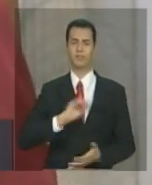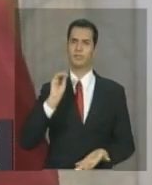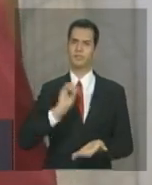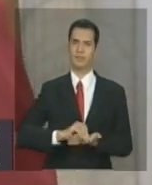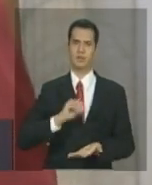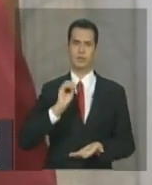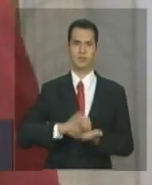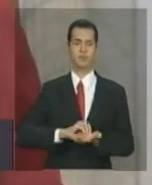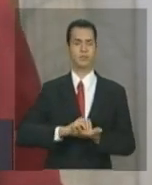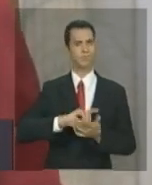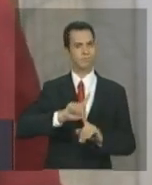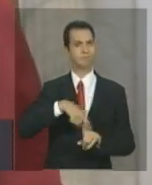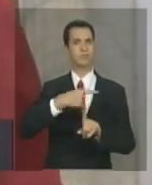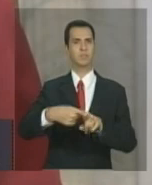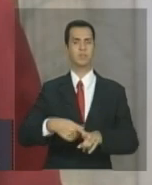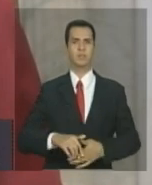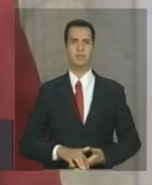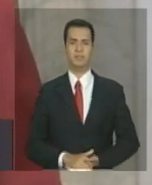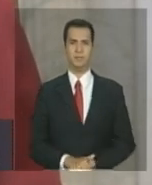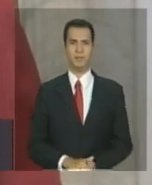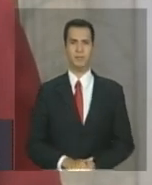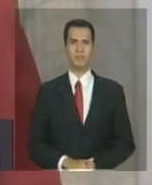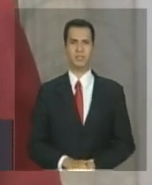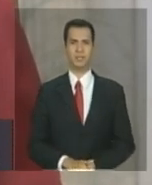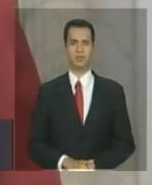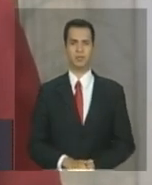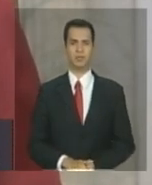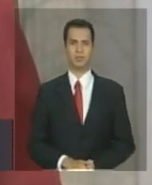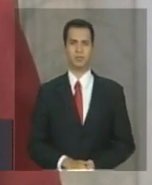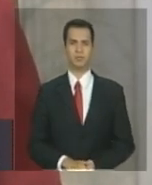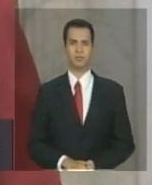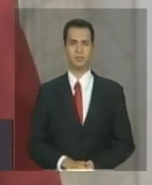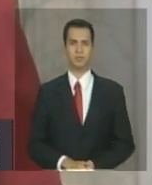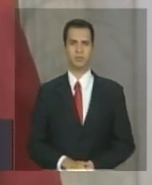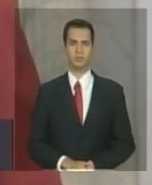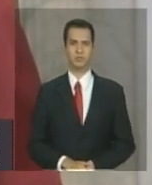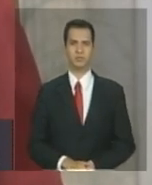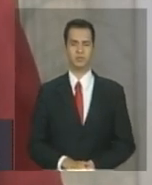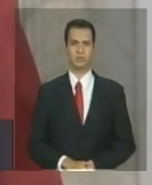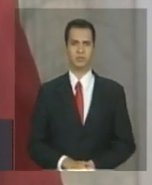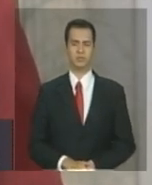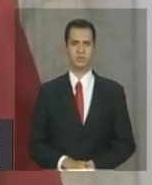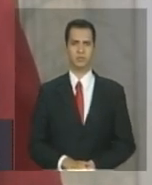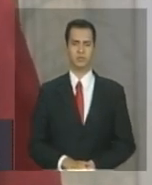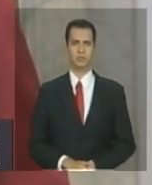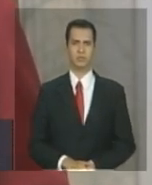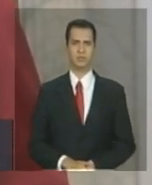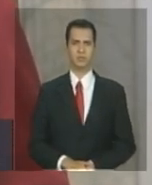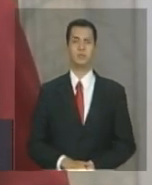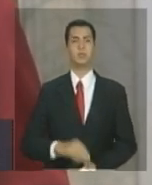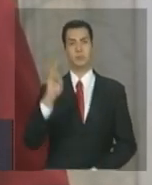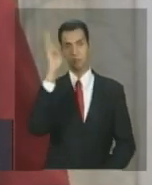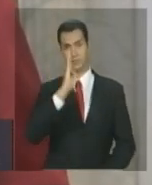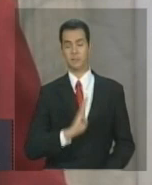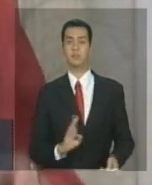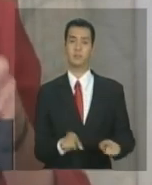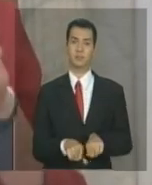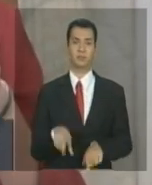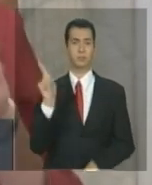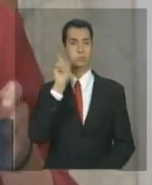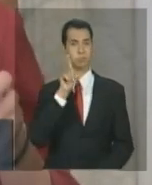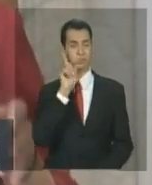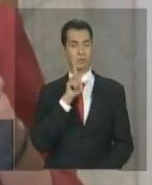nossas possibilidades. But they also show that we remain short of our potentialities. Tanto o Brasil como os Estados Unidos